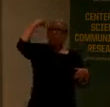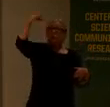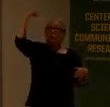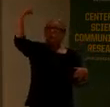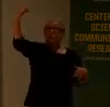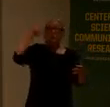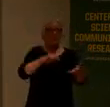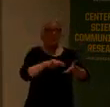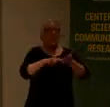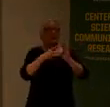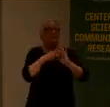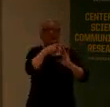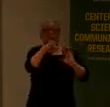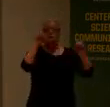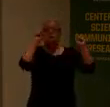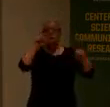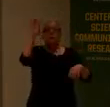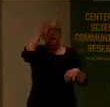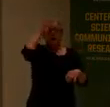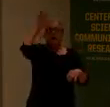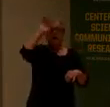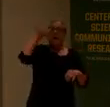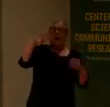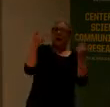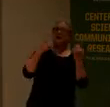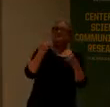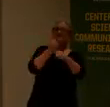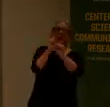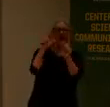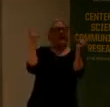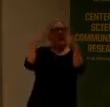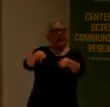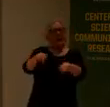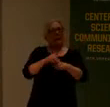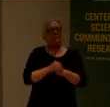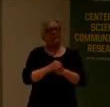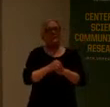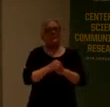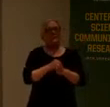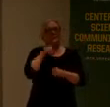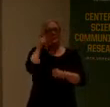means an opportunity for you to create it. So knock on doors across campus.